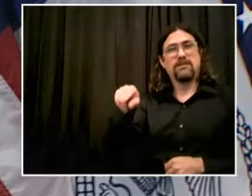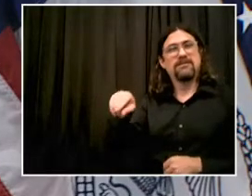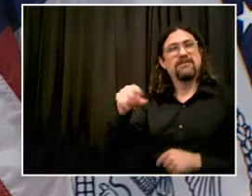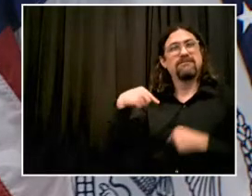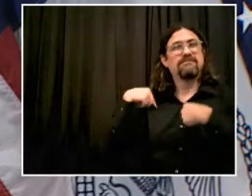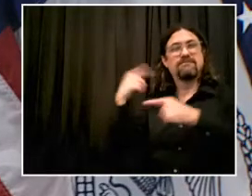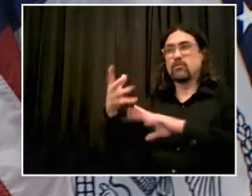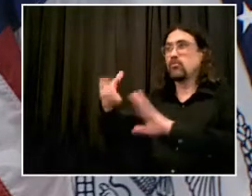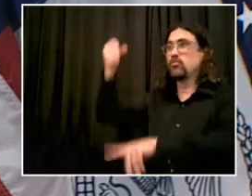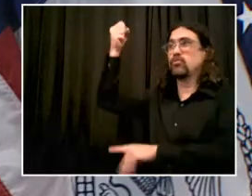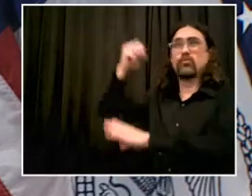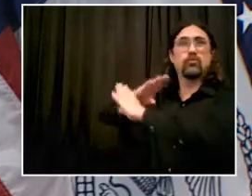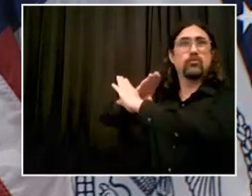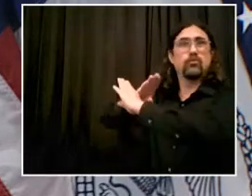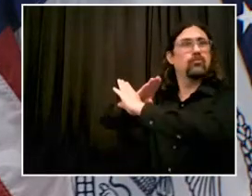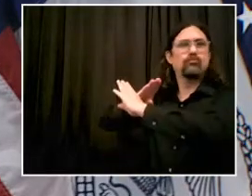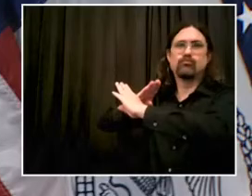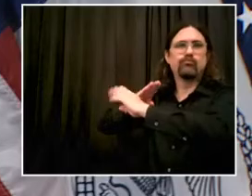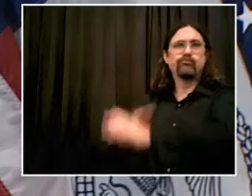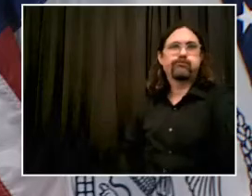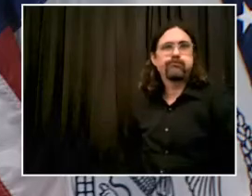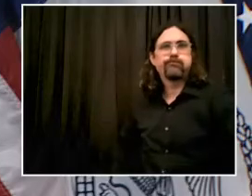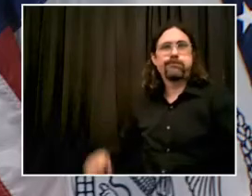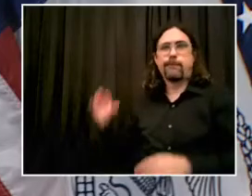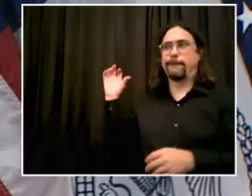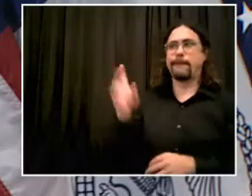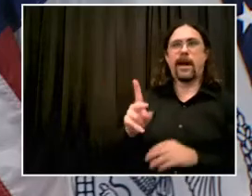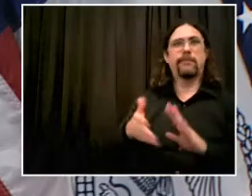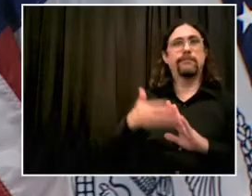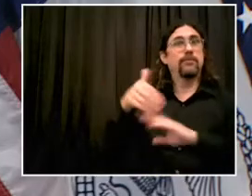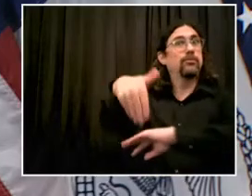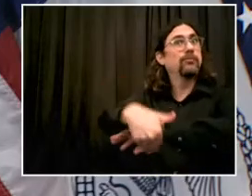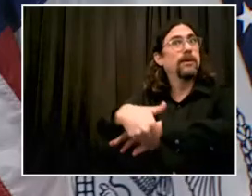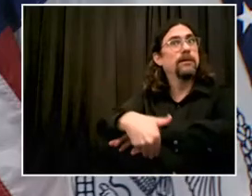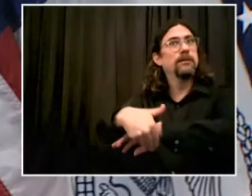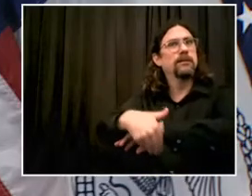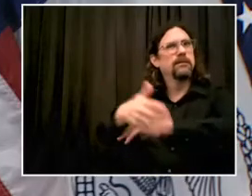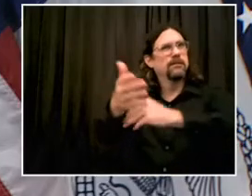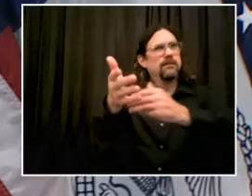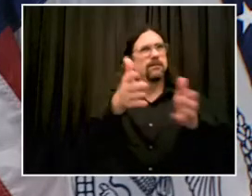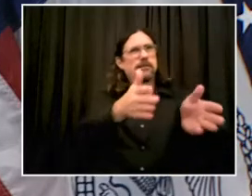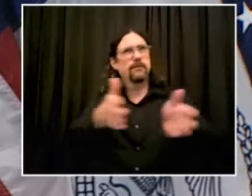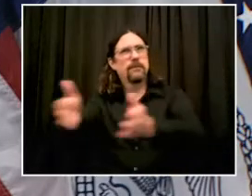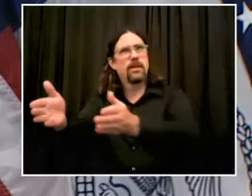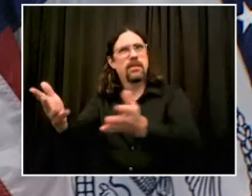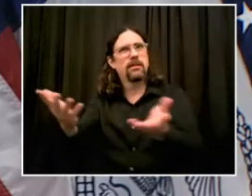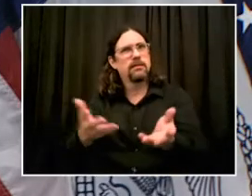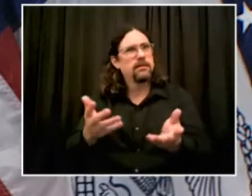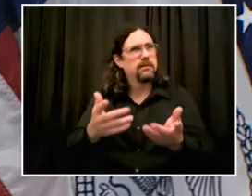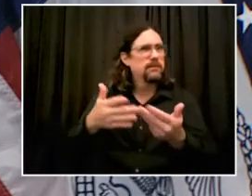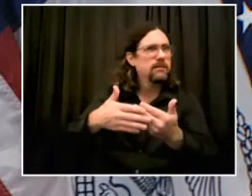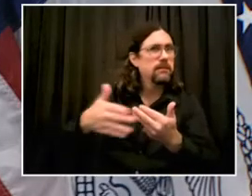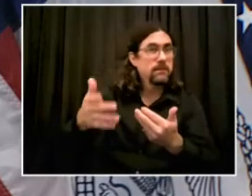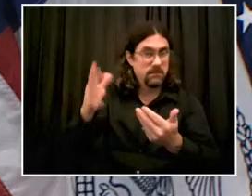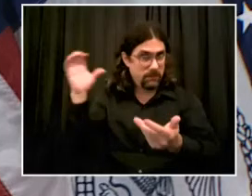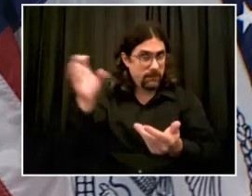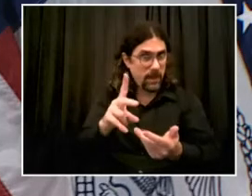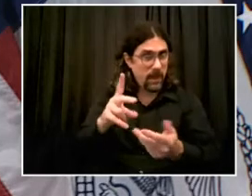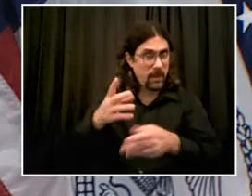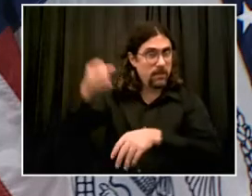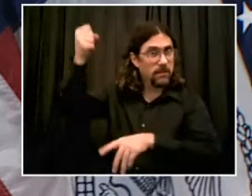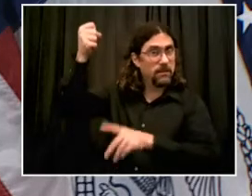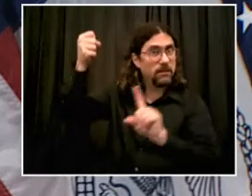such a mistake to not have clear guidance that we should avoid any eviction